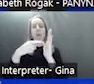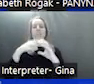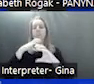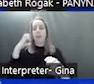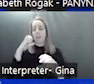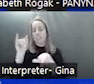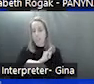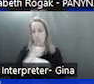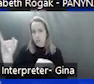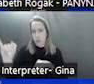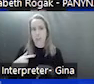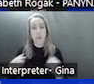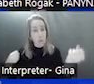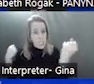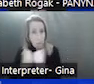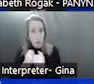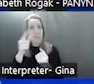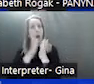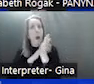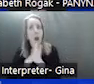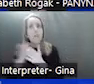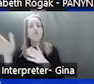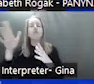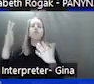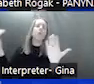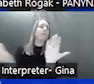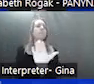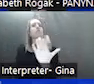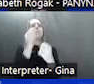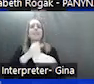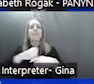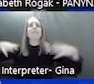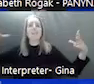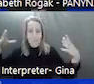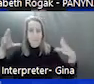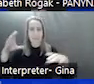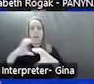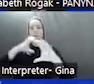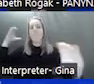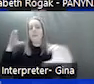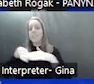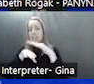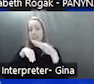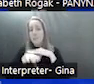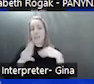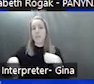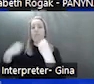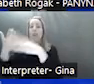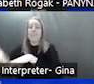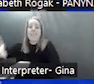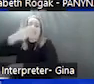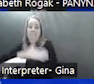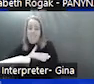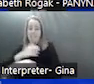to refresh and expand bus terminal accessibility and provide accessible and enhanced transportation options in key